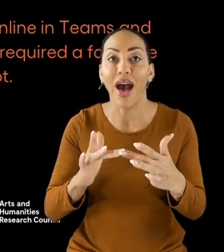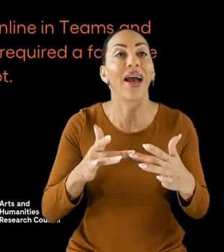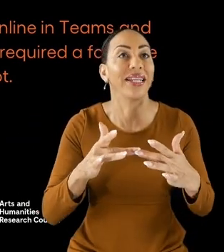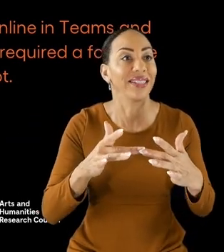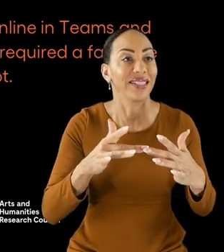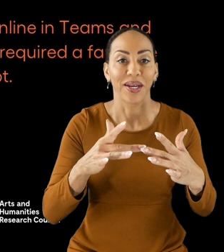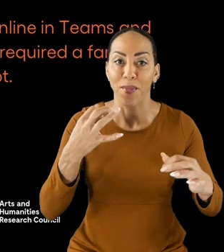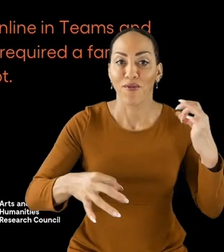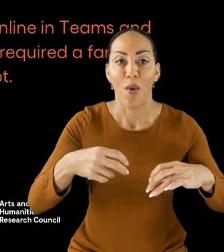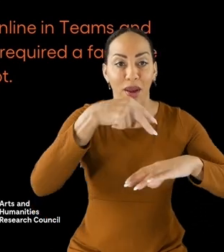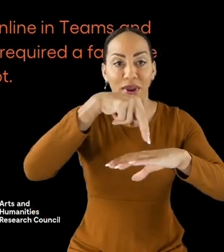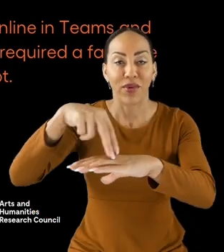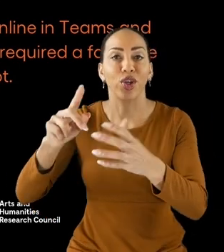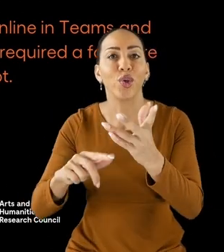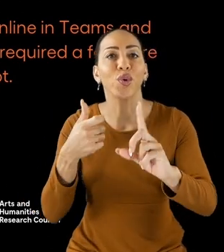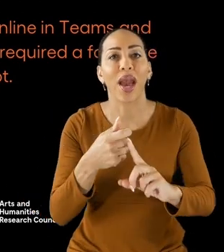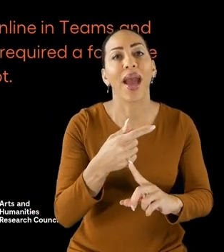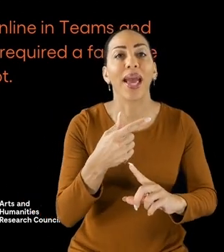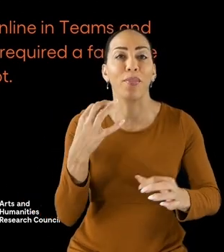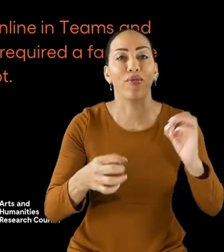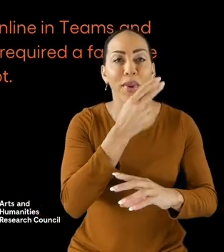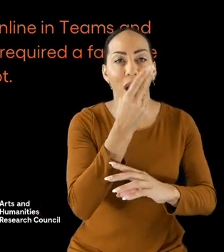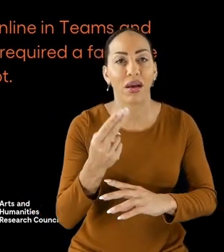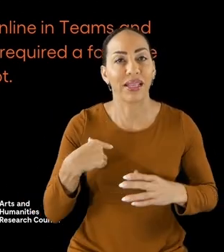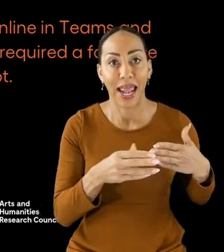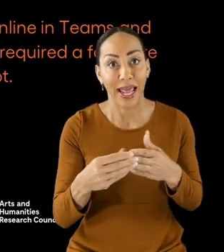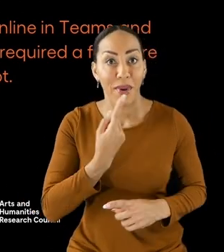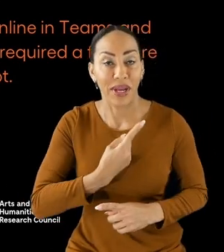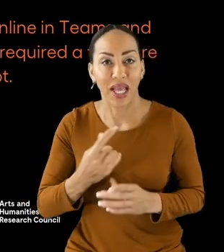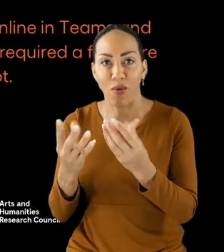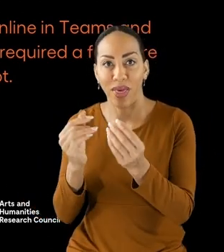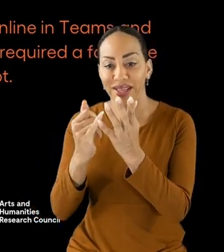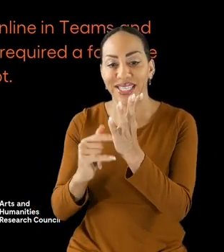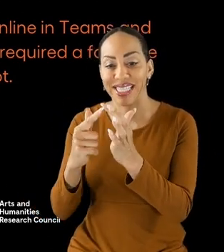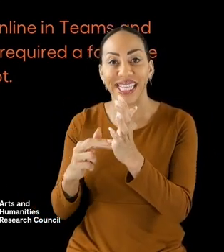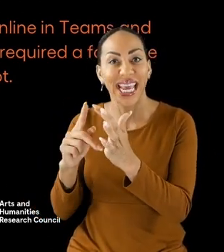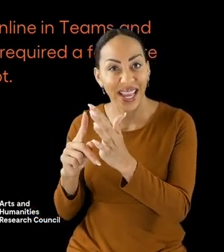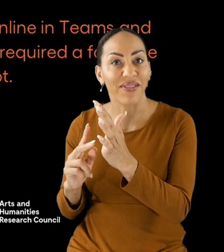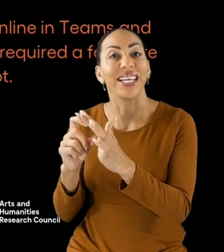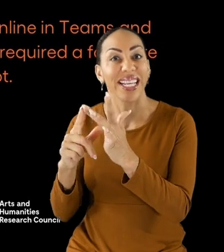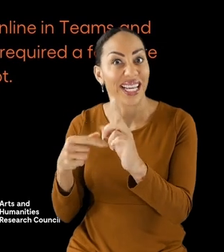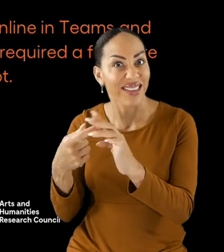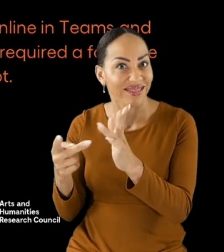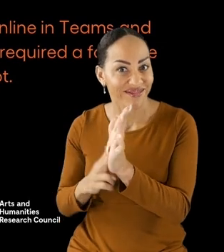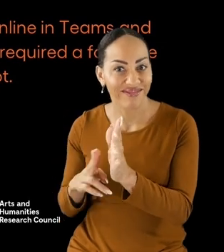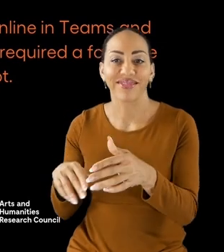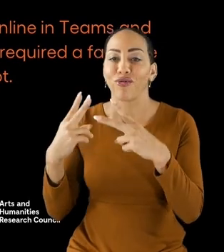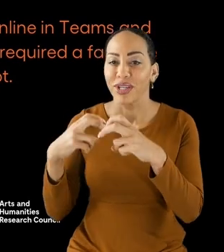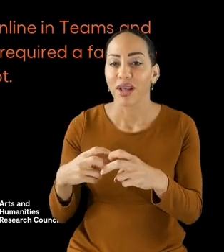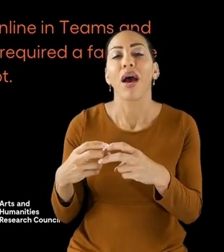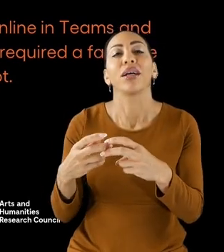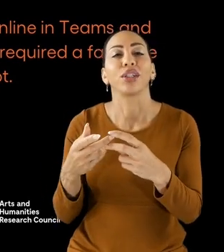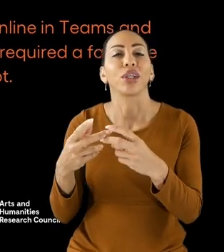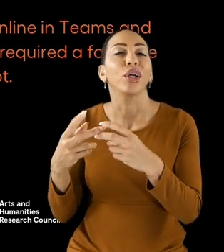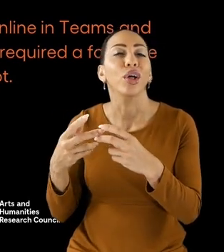sector, led by myself as principal investigator in collaboration with co-investigator Steve Dixon and research consultants Sita Poppet-Taylor,